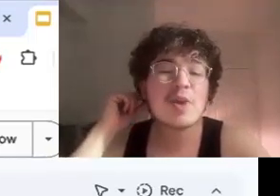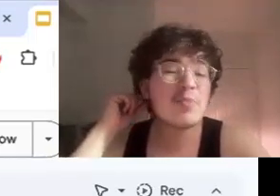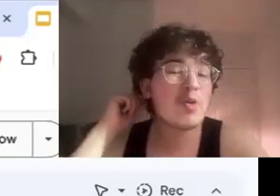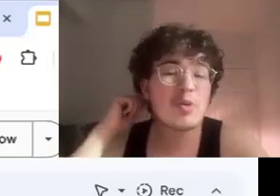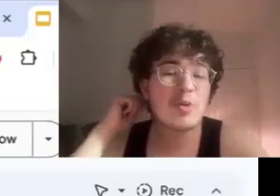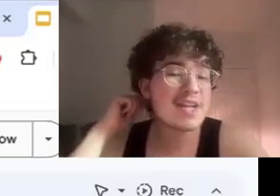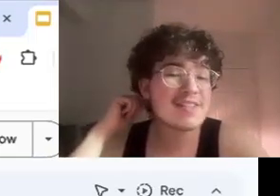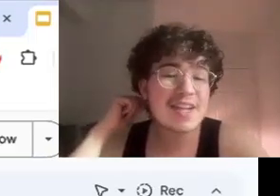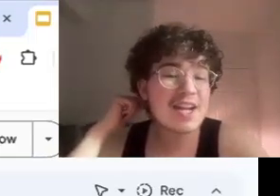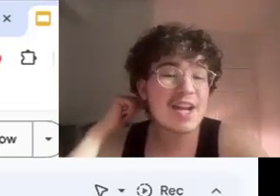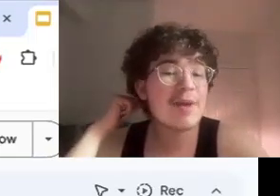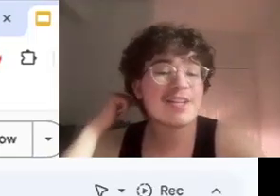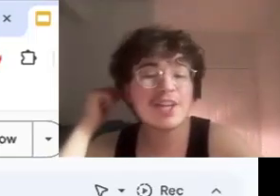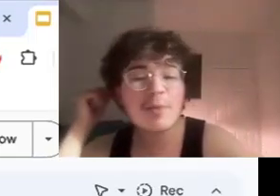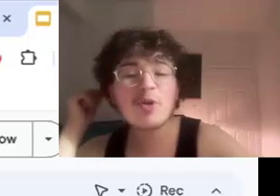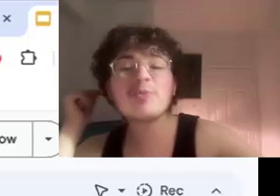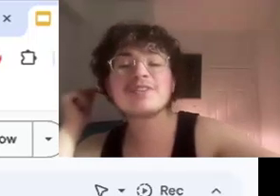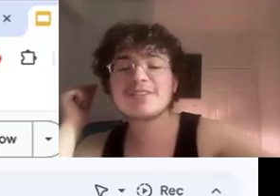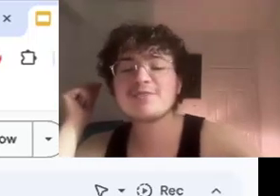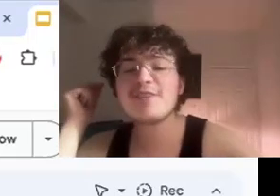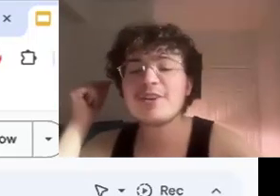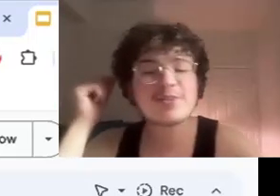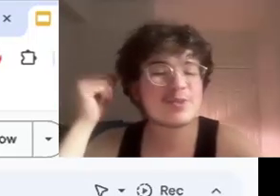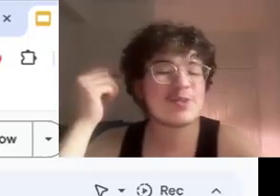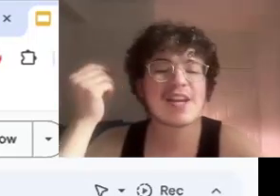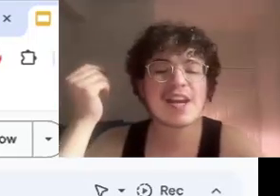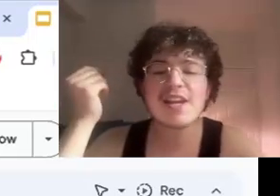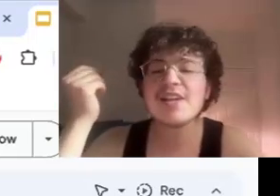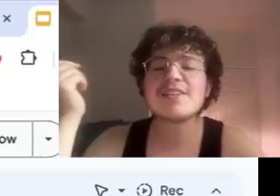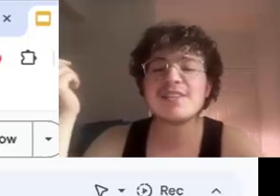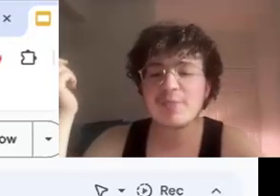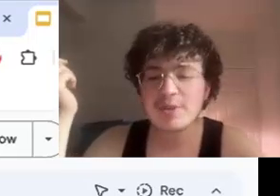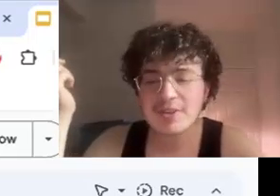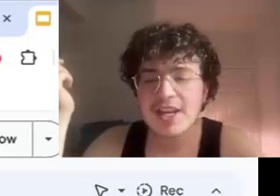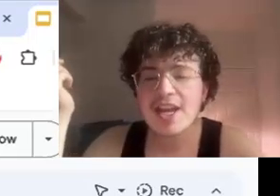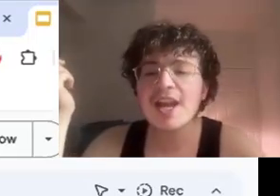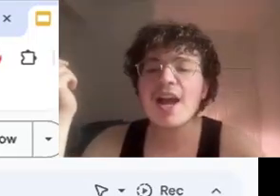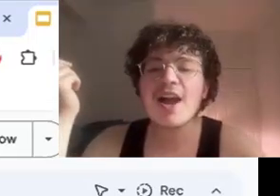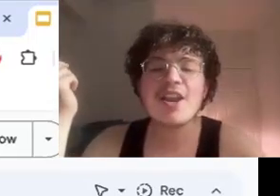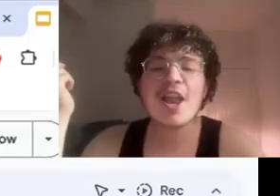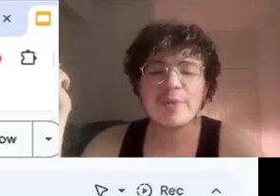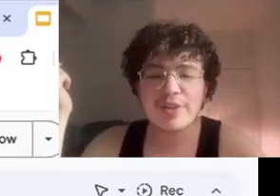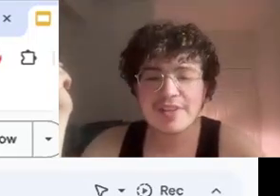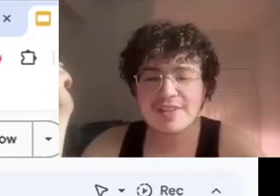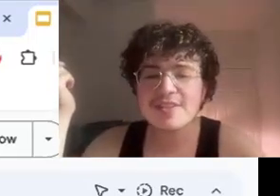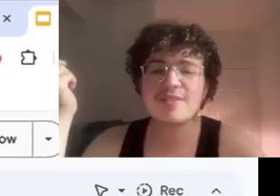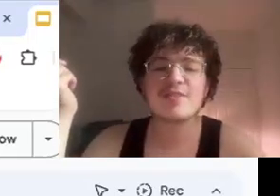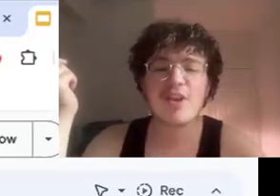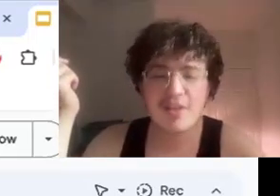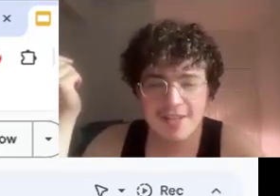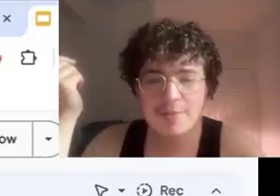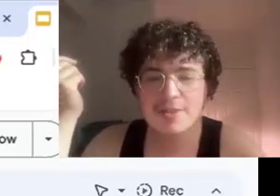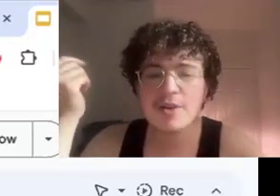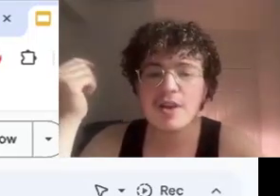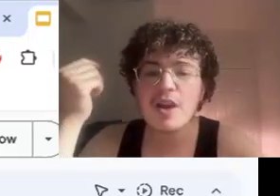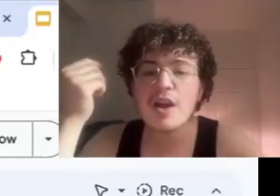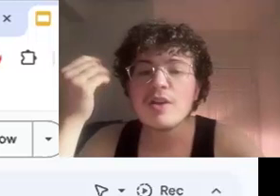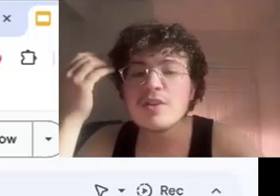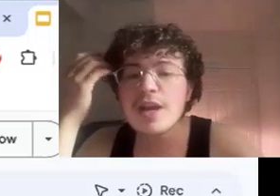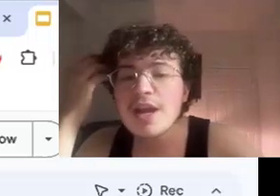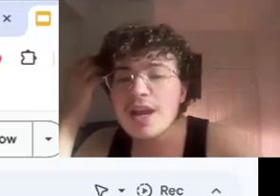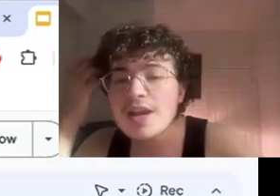And to clarify, I didn't establish this clearly earlier, these laws allowed for the indefinite civil commitment of